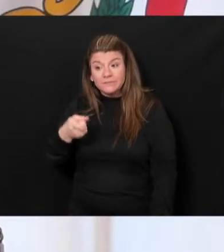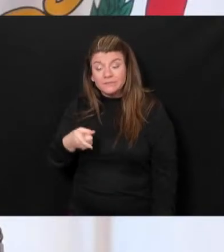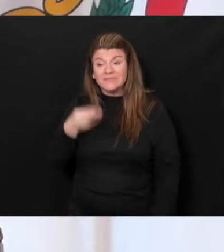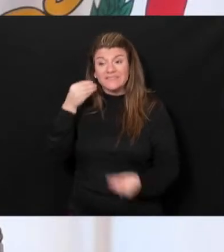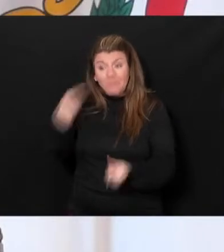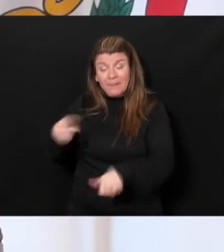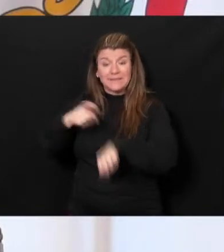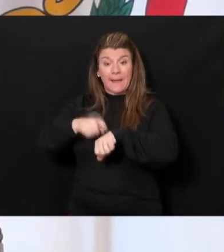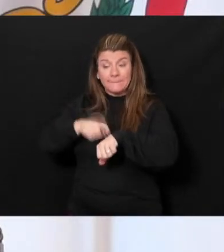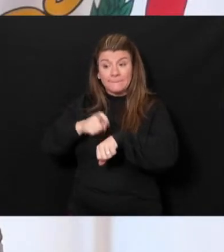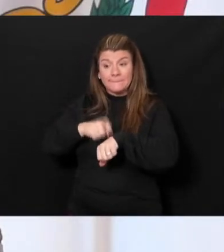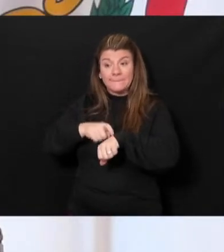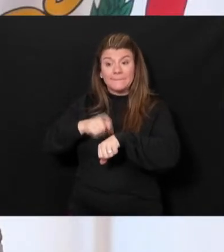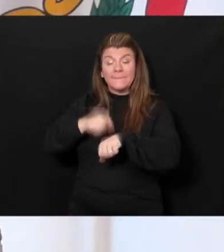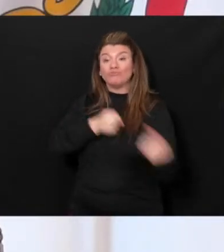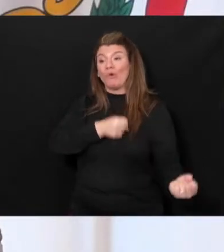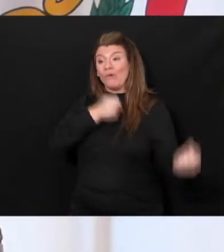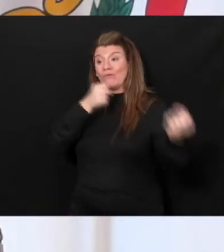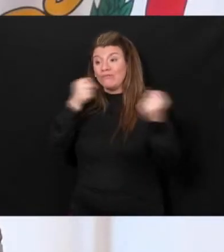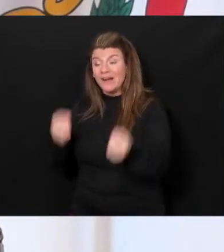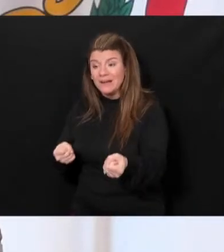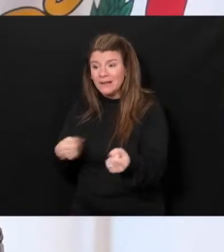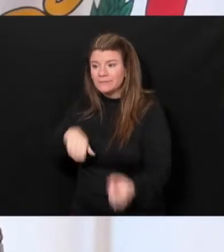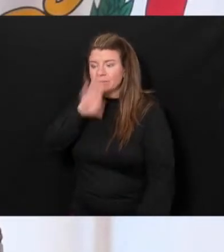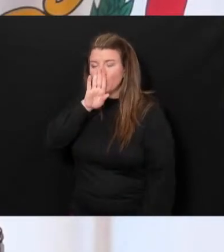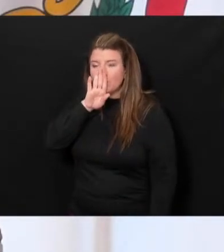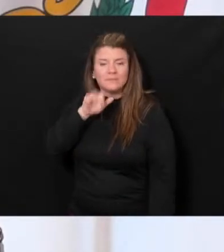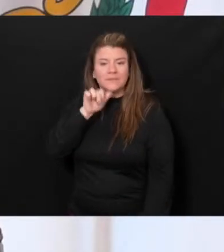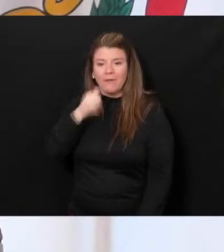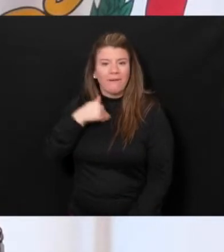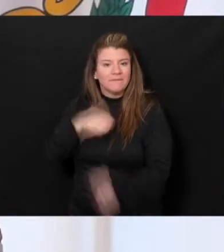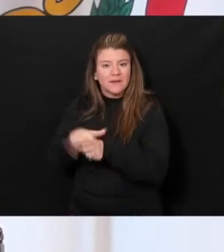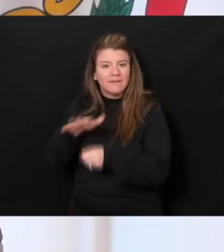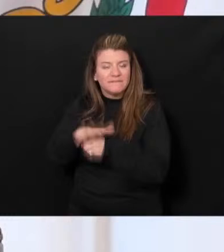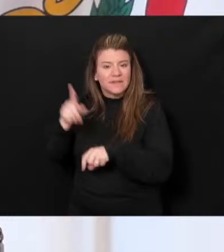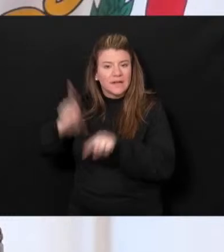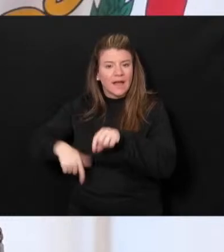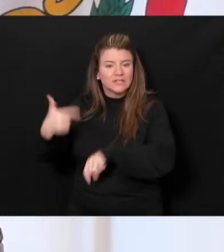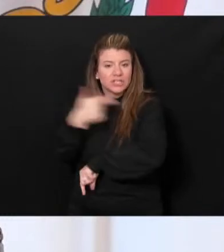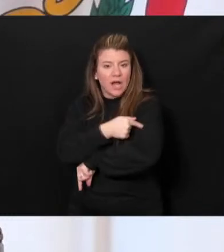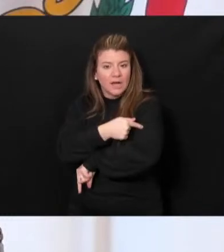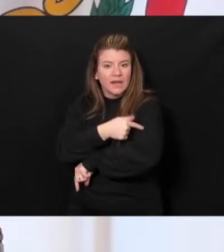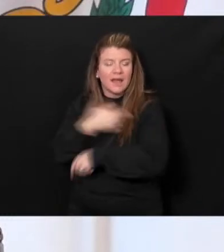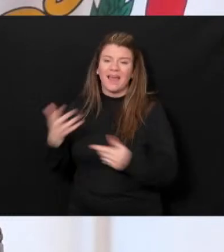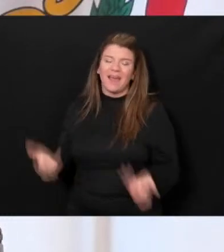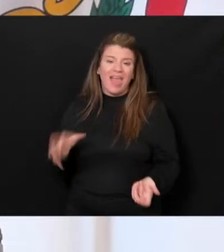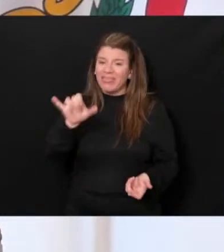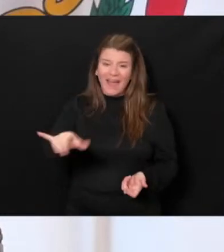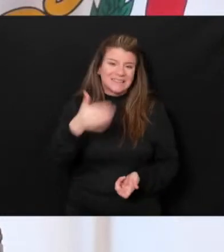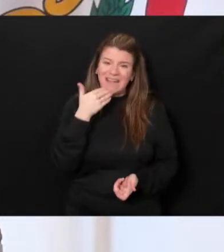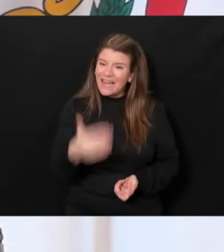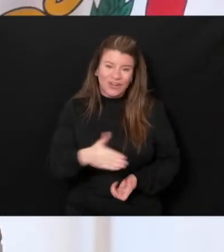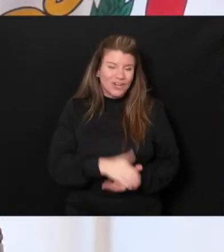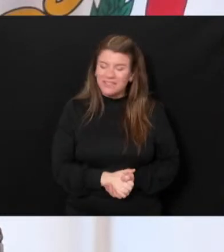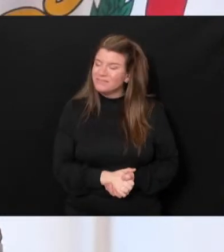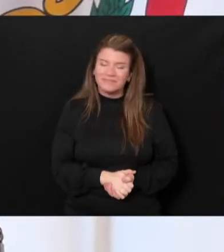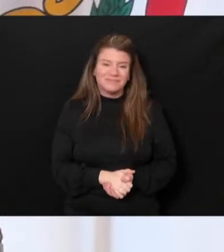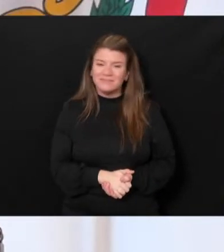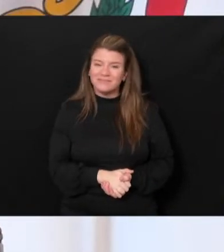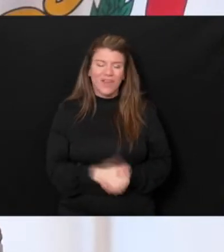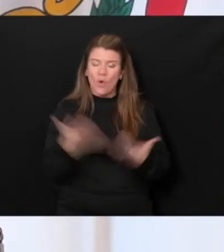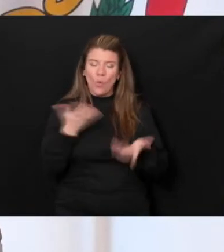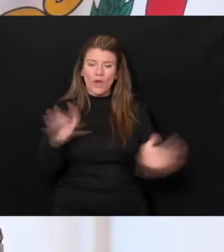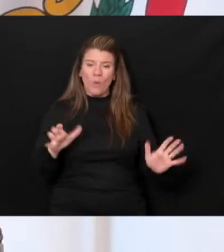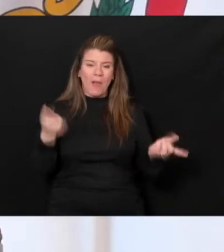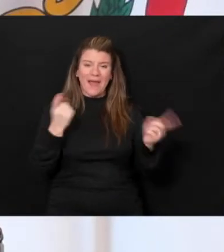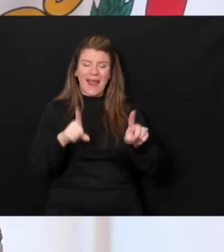their time and they went there and then they're told, that they can't be given a shot and everything. I mean, that's not good. It's just not good at all. We don't want